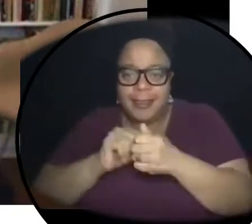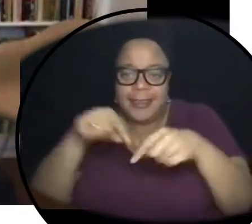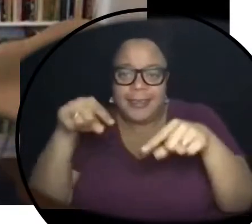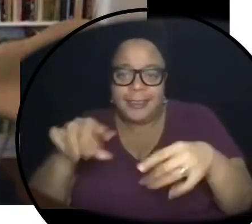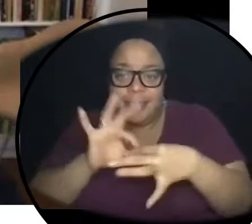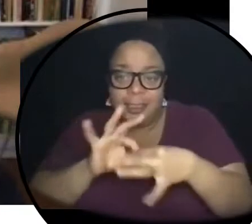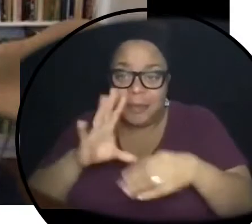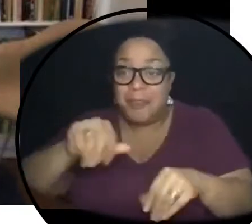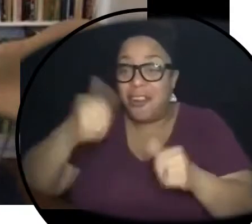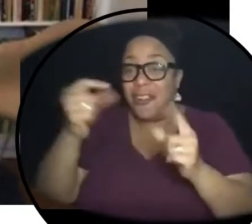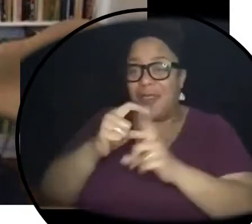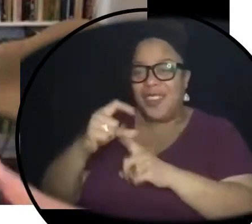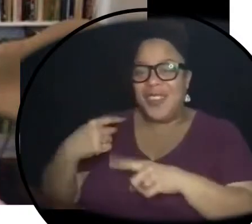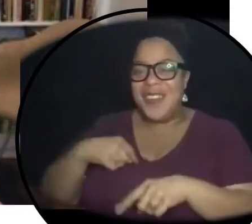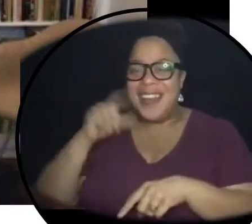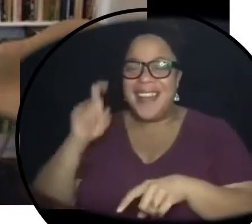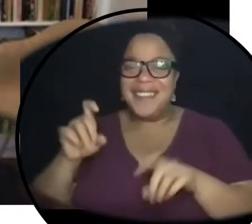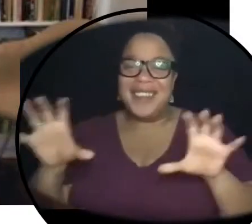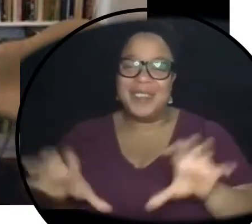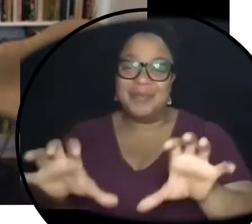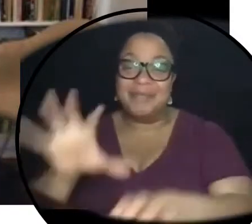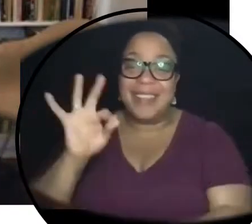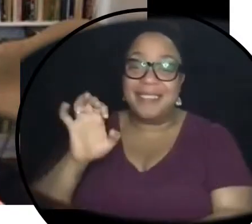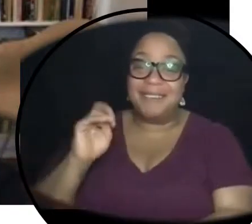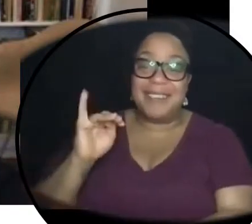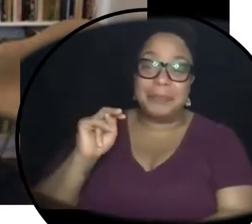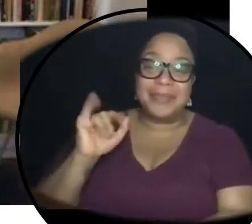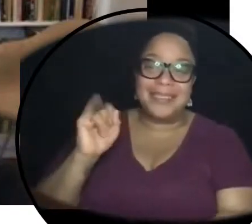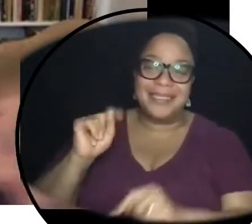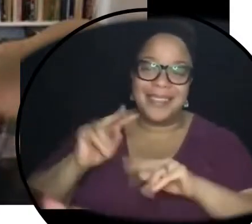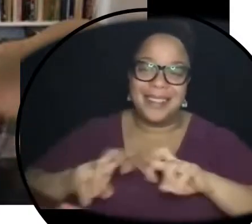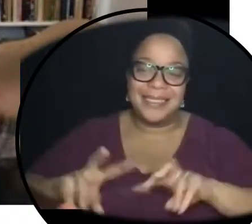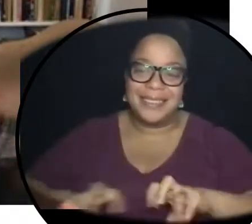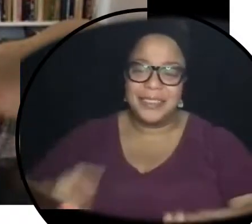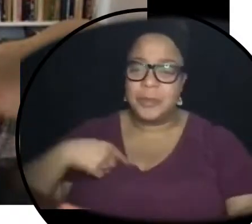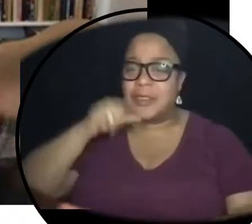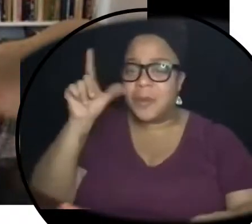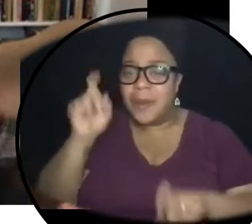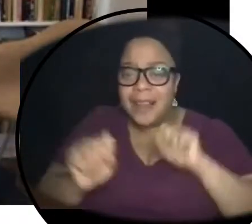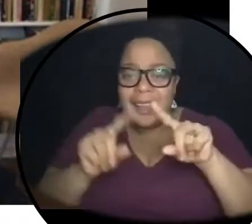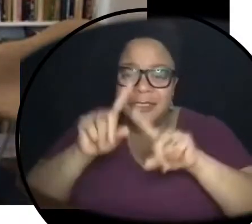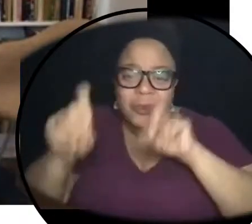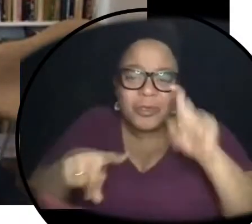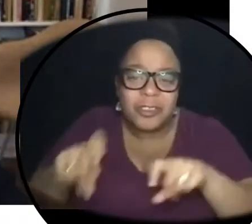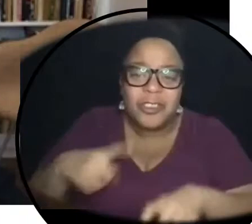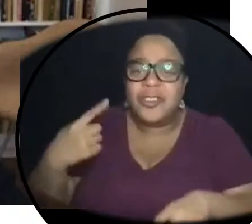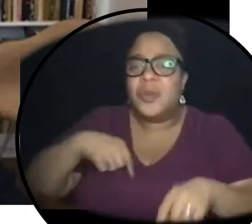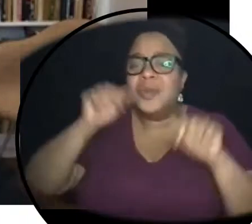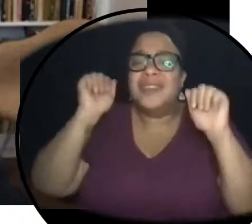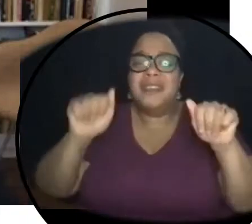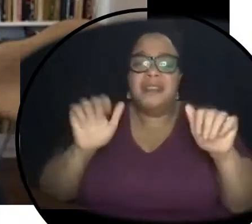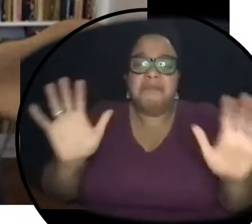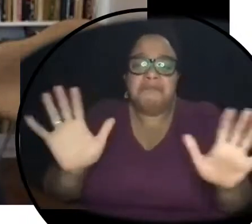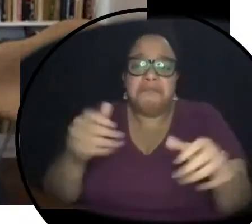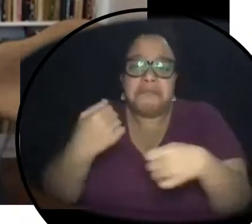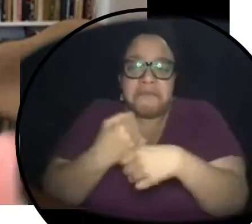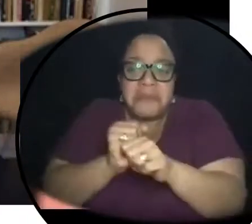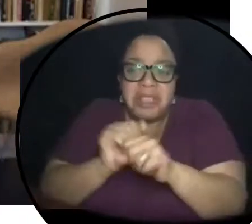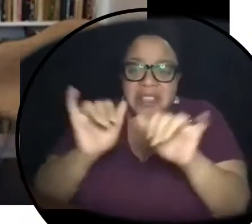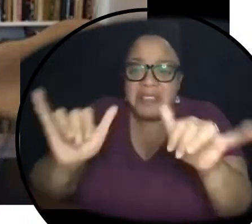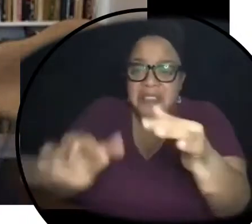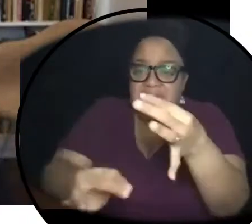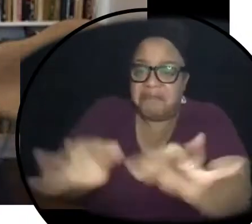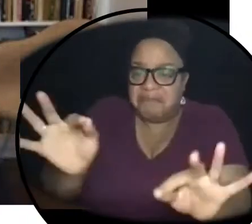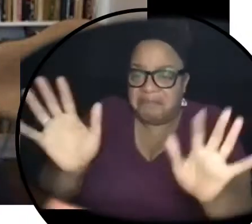order to survive and in order to flourish? Therefore, we need schools,